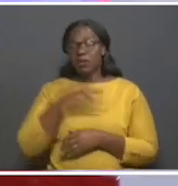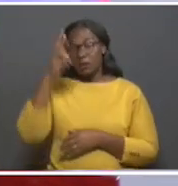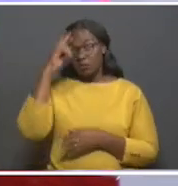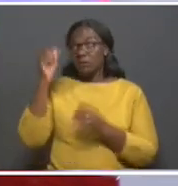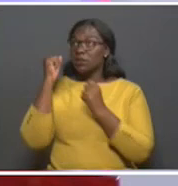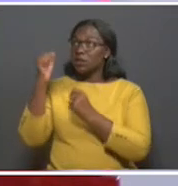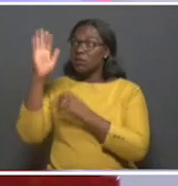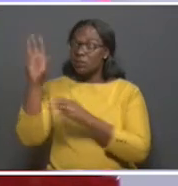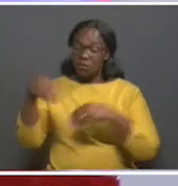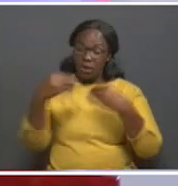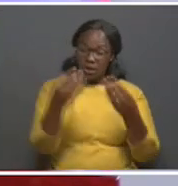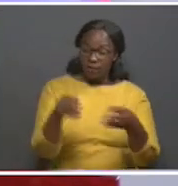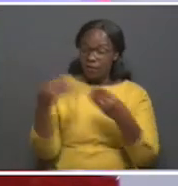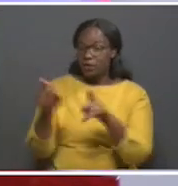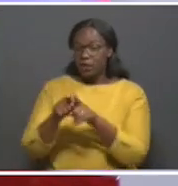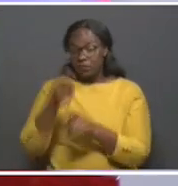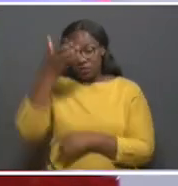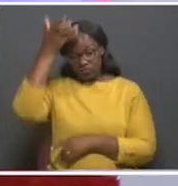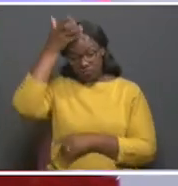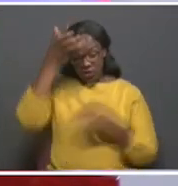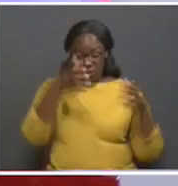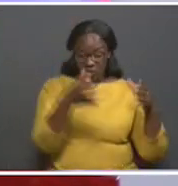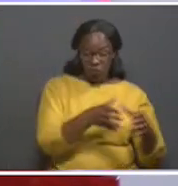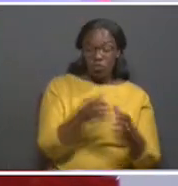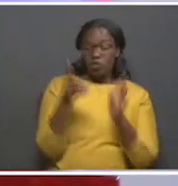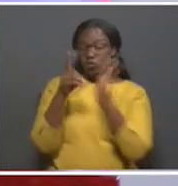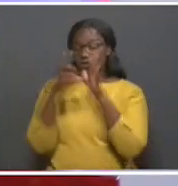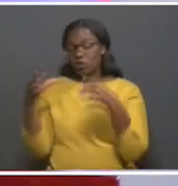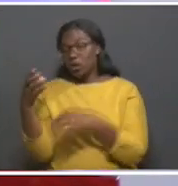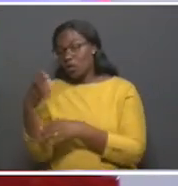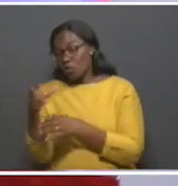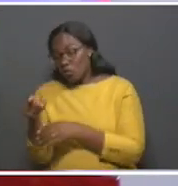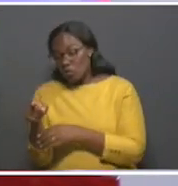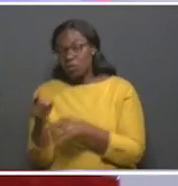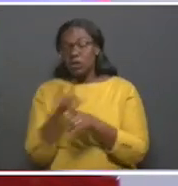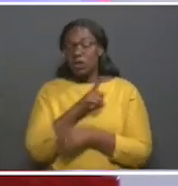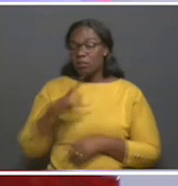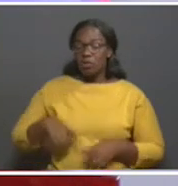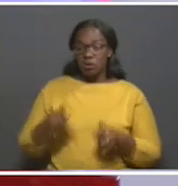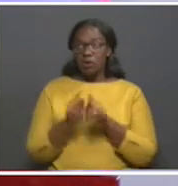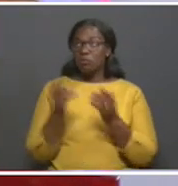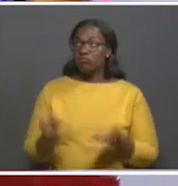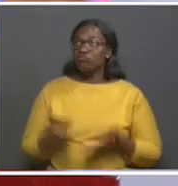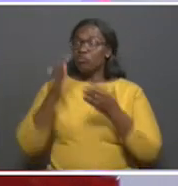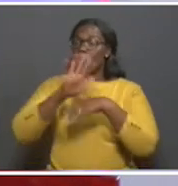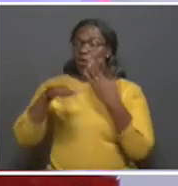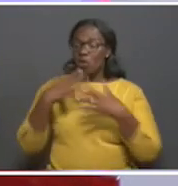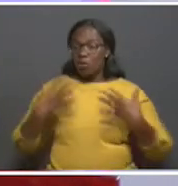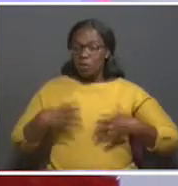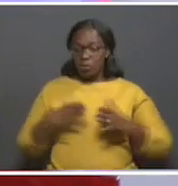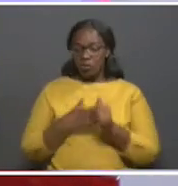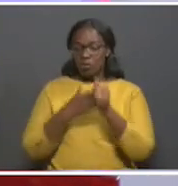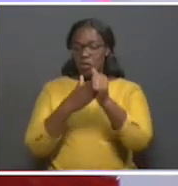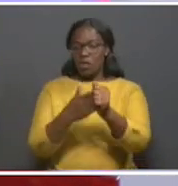strength. Remember our nurses. Remember the doctors, O God. Lord, we also lift up all those who are leading in